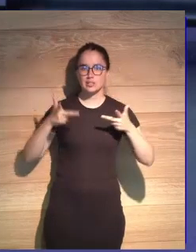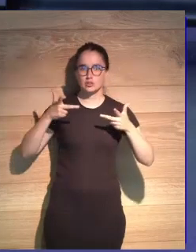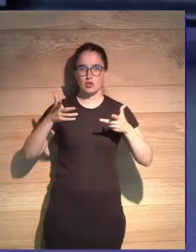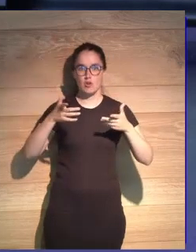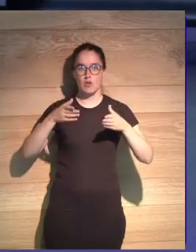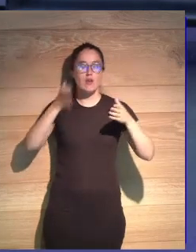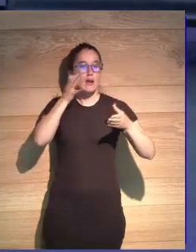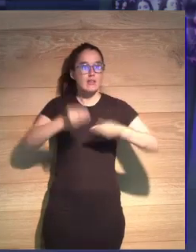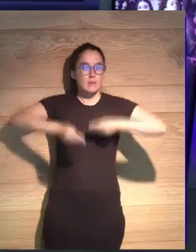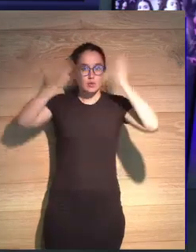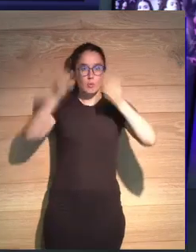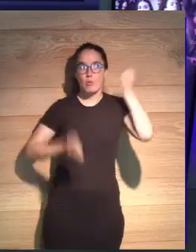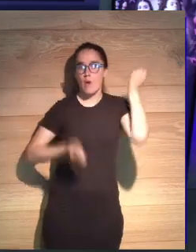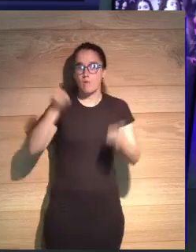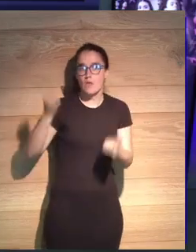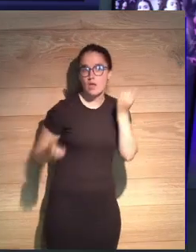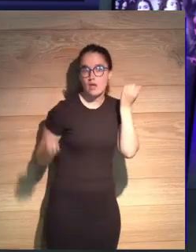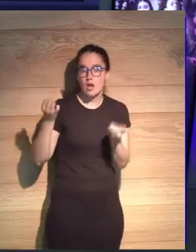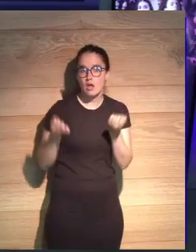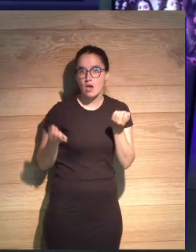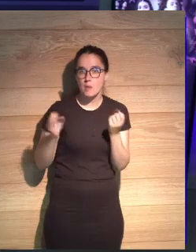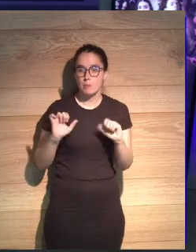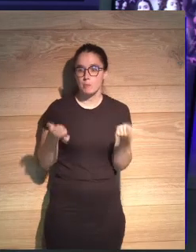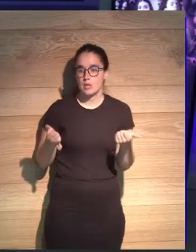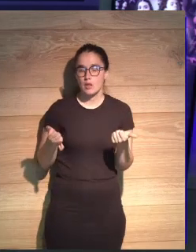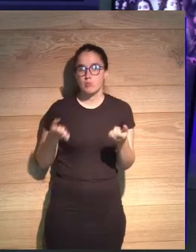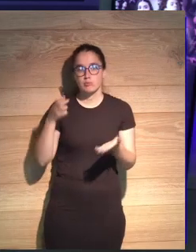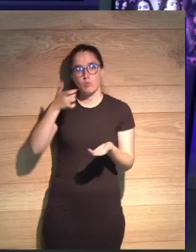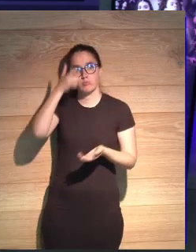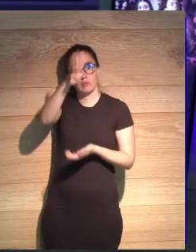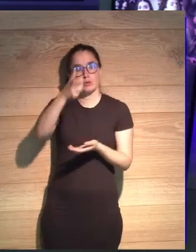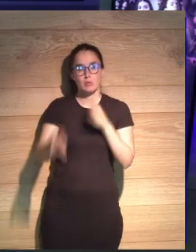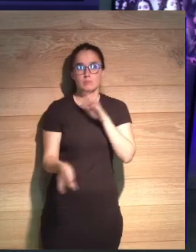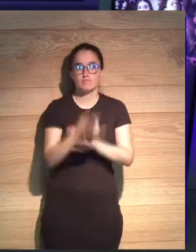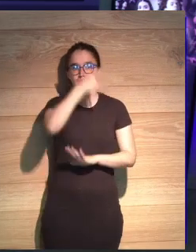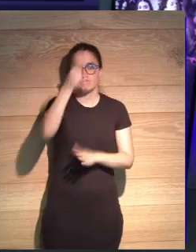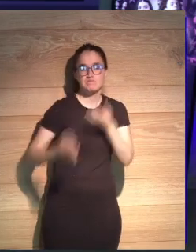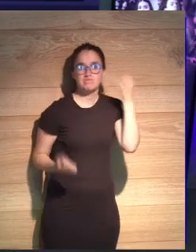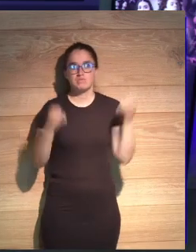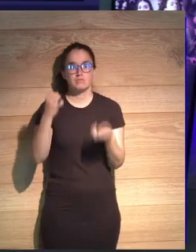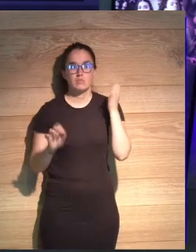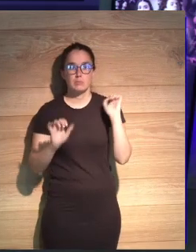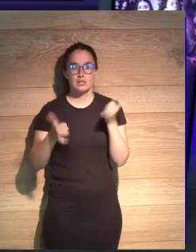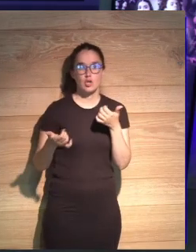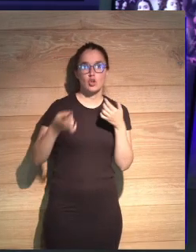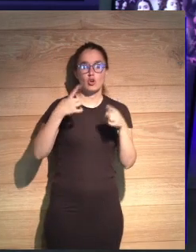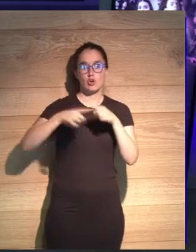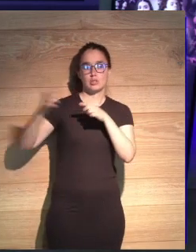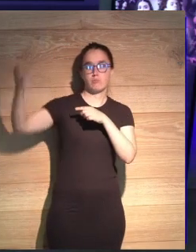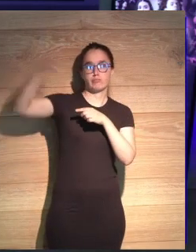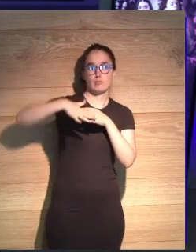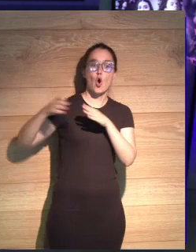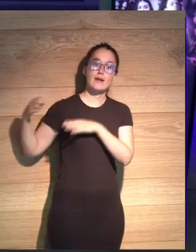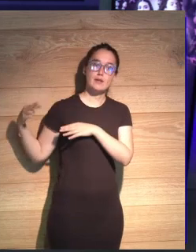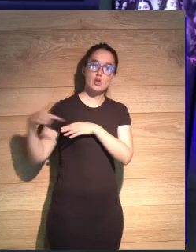patient a virtual reality headset and a driving wheel, and he has to drive through a village that we